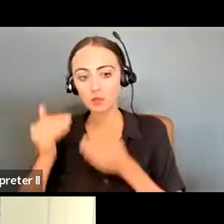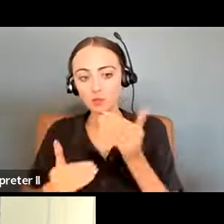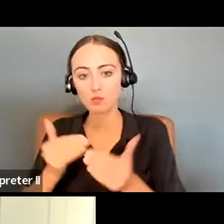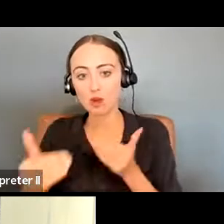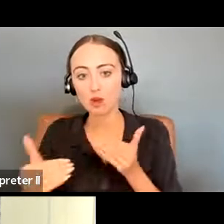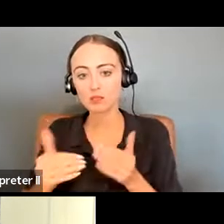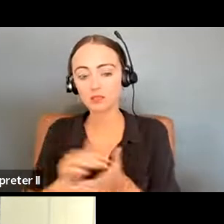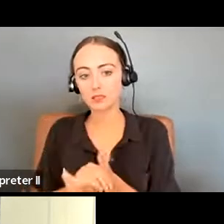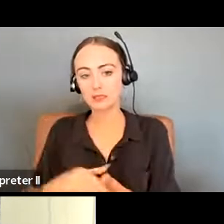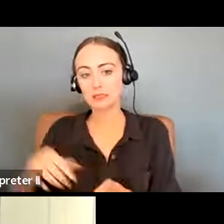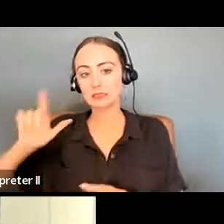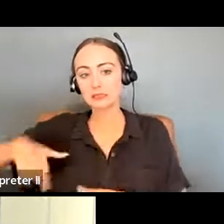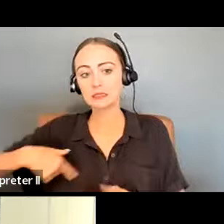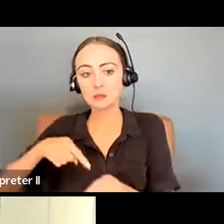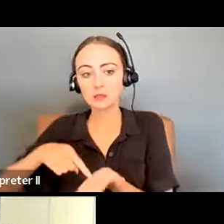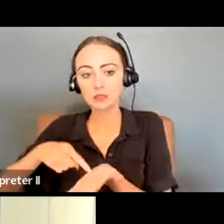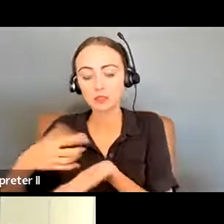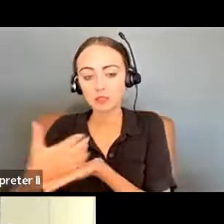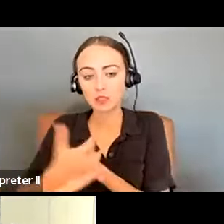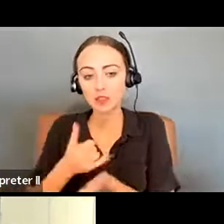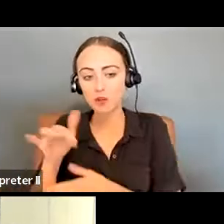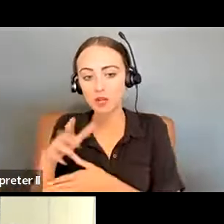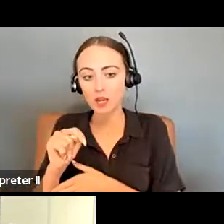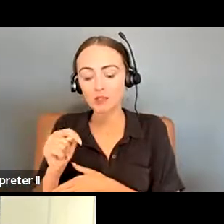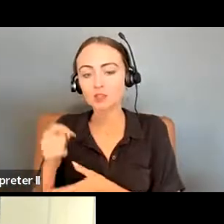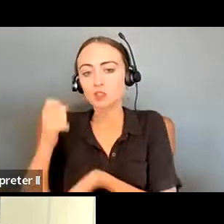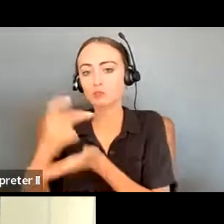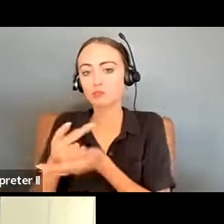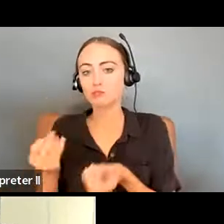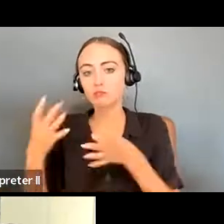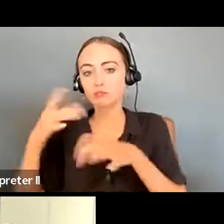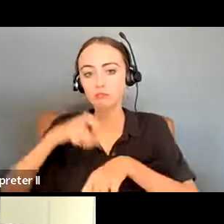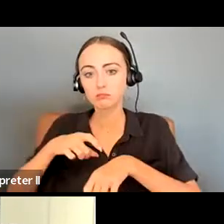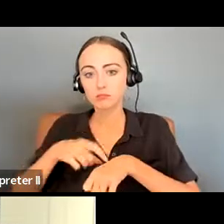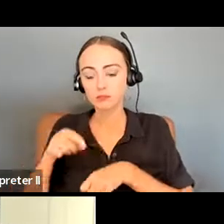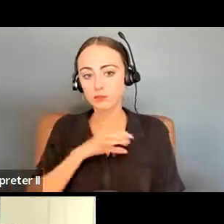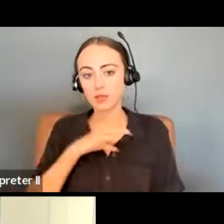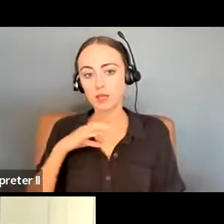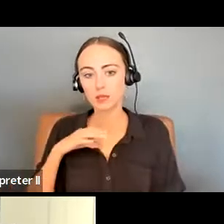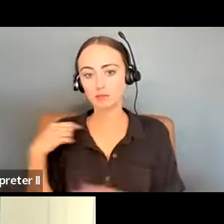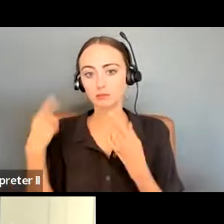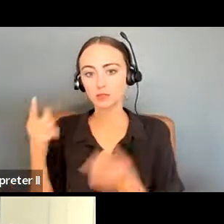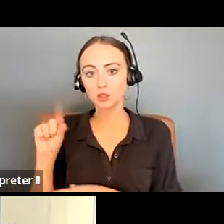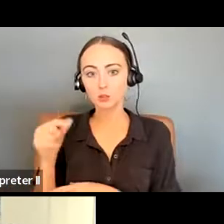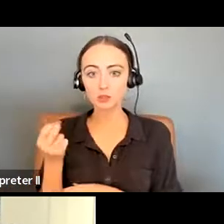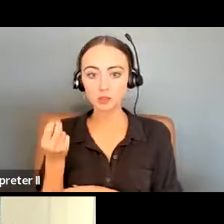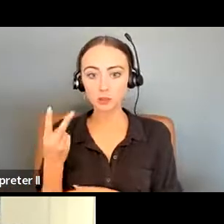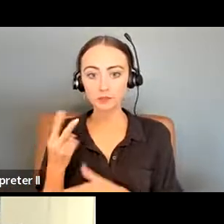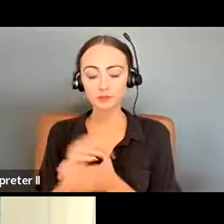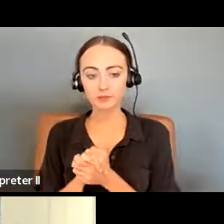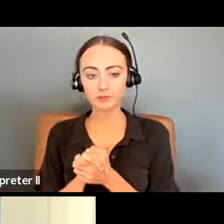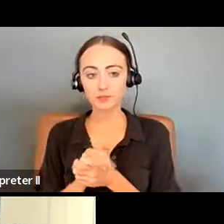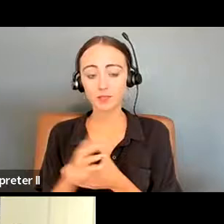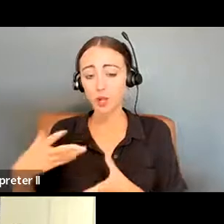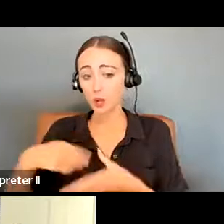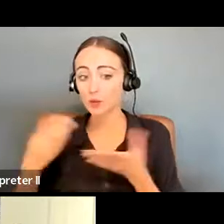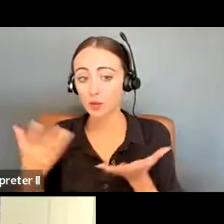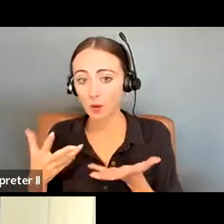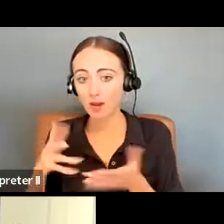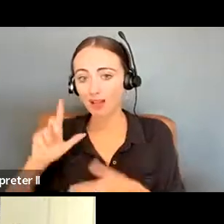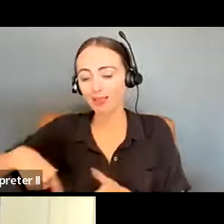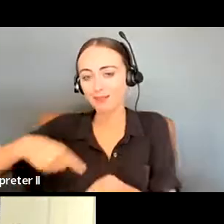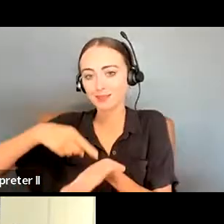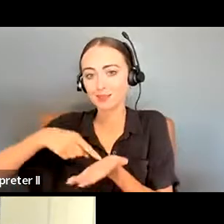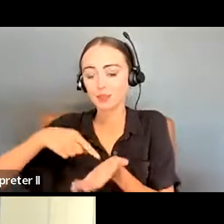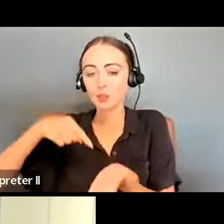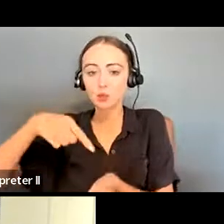Debt Recovery Act of 2012 have been approved multiple times by the council since 2012, including for delinquent debt owed to the United